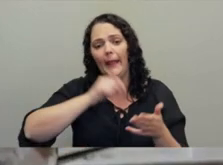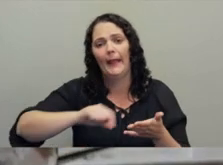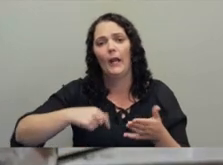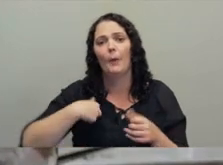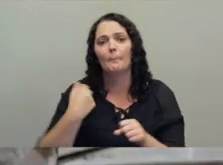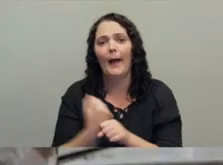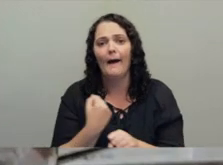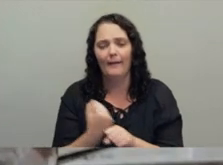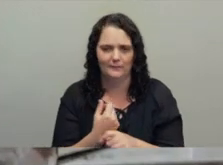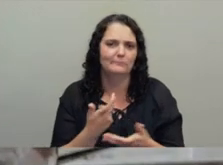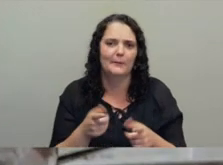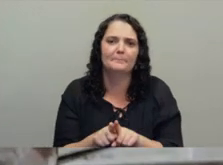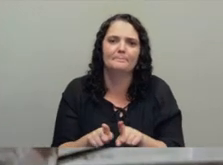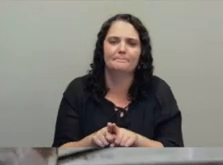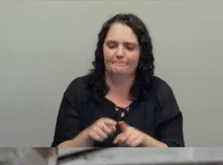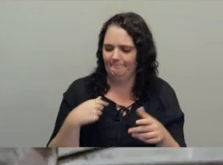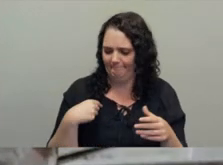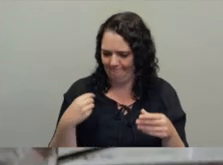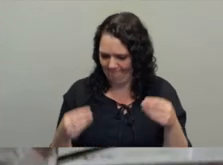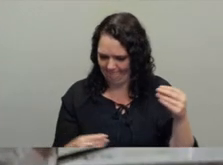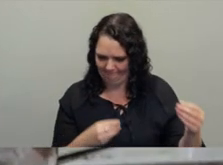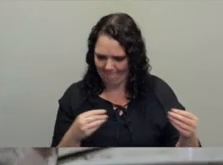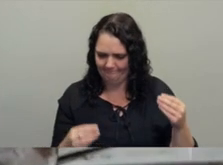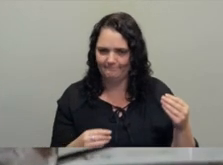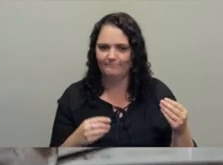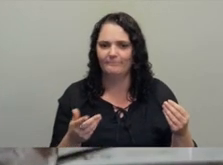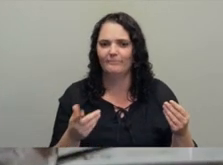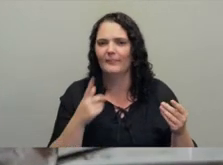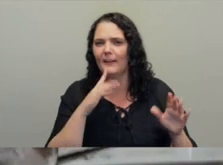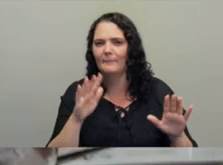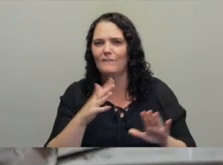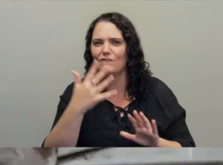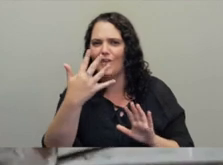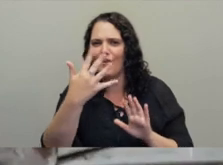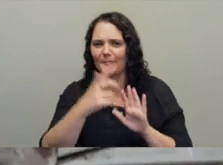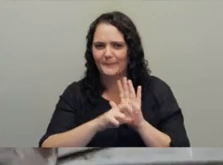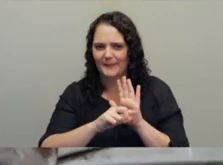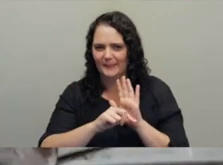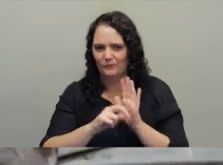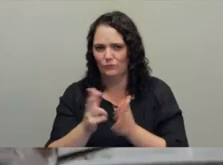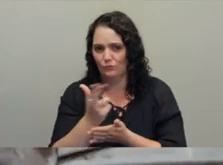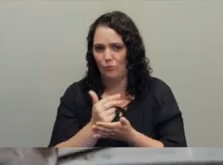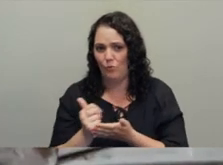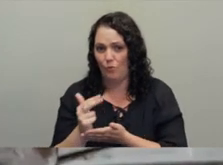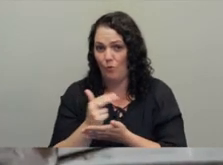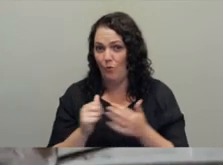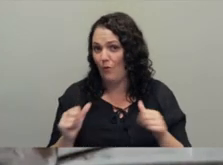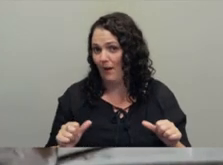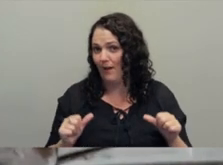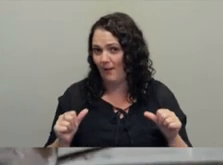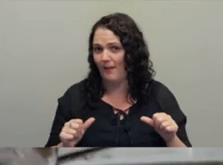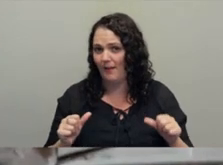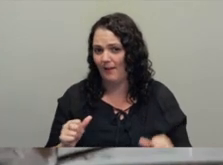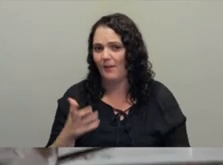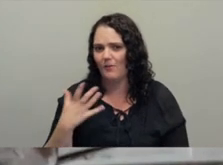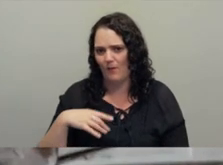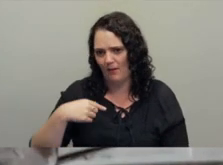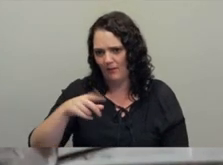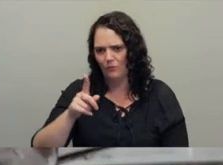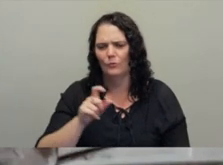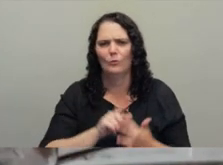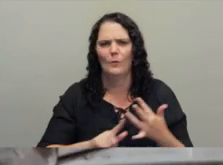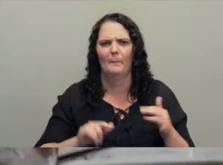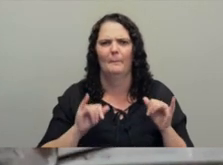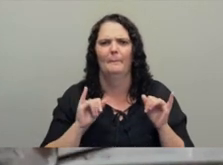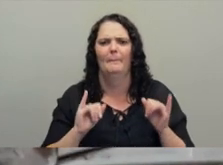sheet of paper. All right, let's take about 5 minutes on this drawing, y'all. Okay, Lati, you're gonna draw too, 5 minutes. You're gonna make a bad